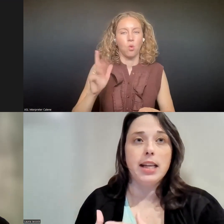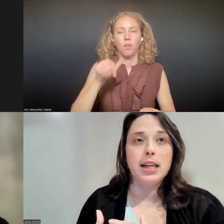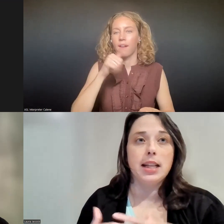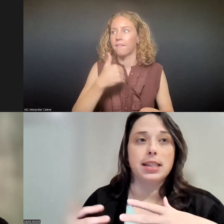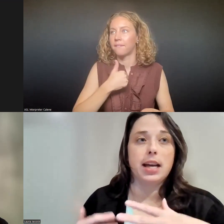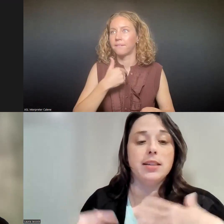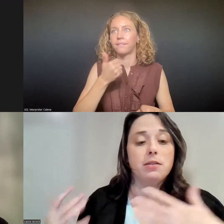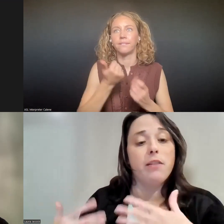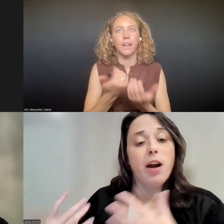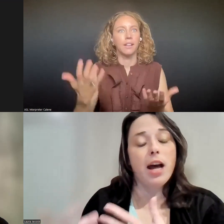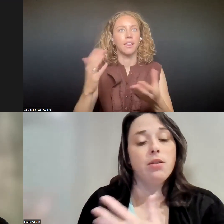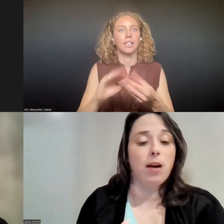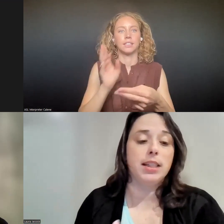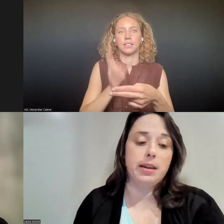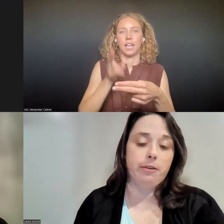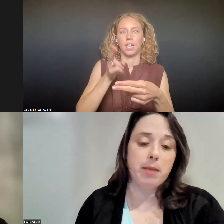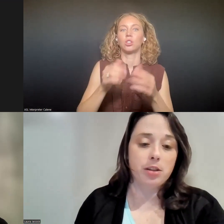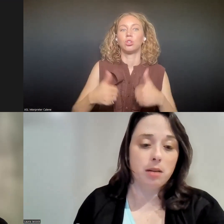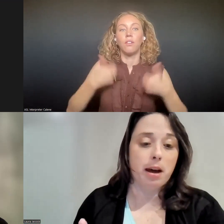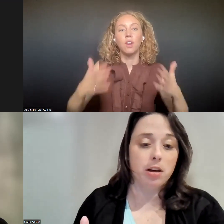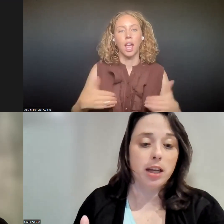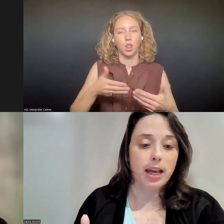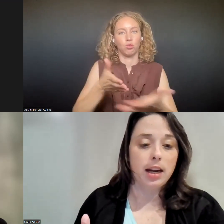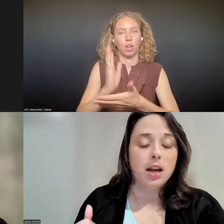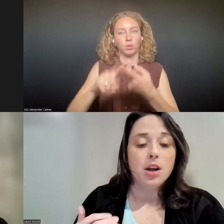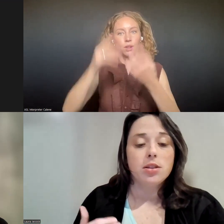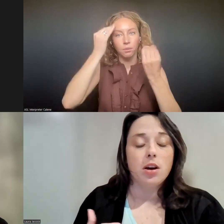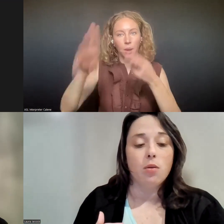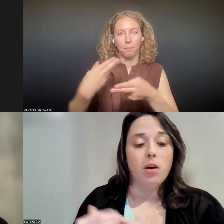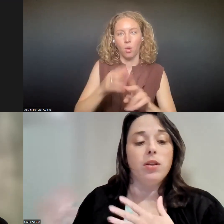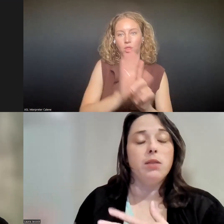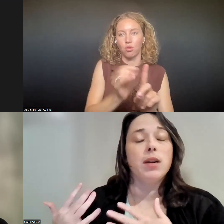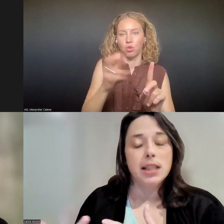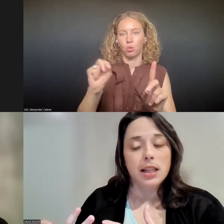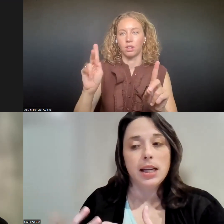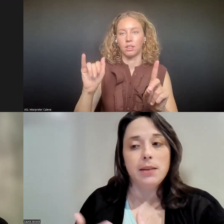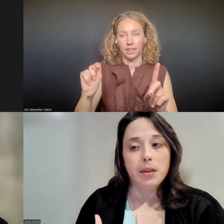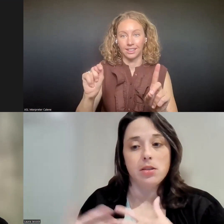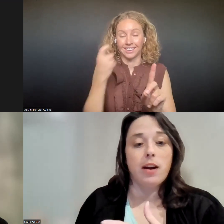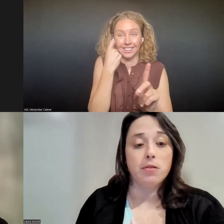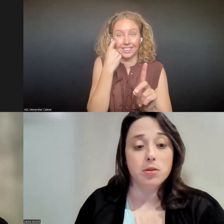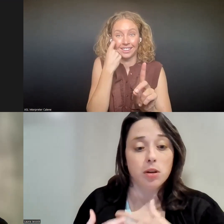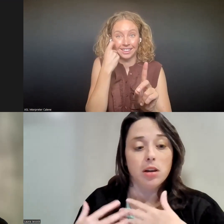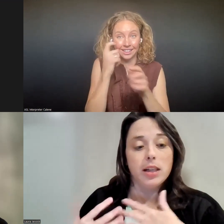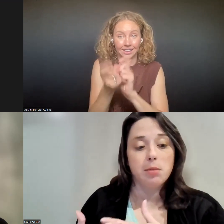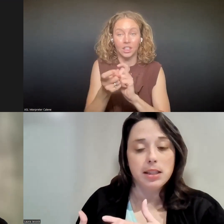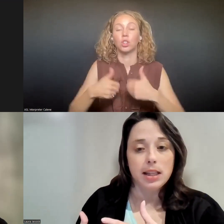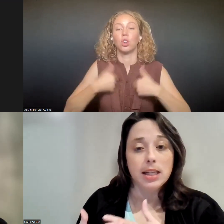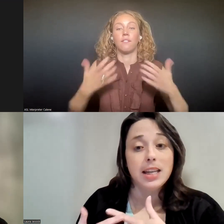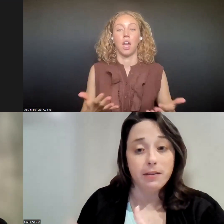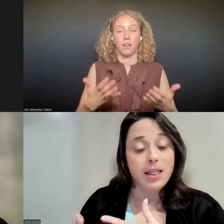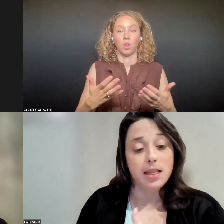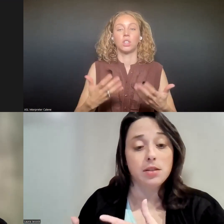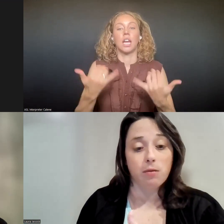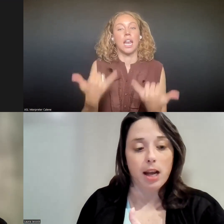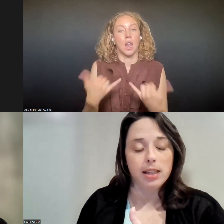have anything that said a survivor had the right to information about their kit. So only recently survivors were